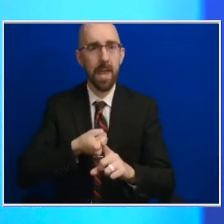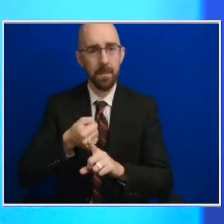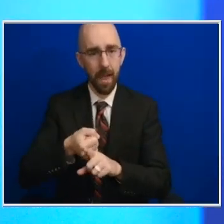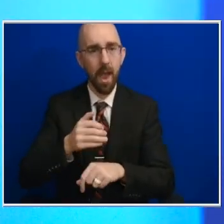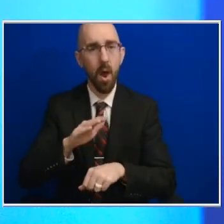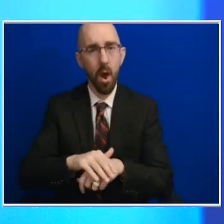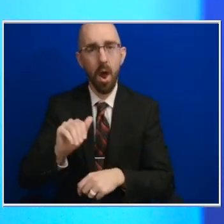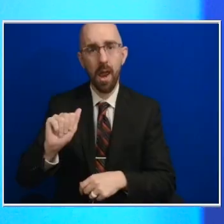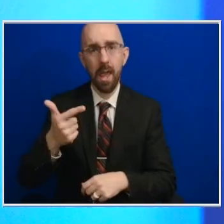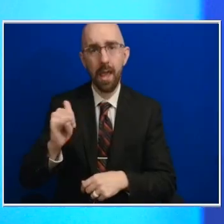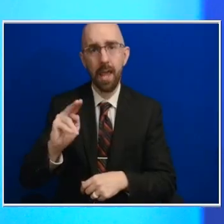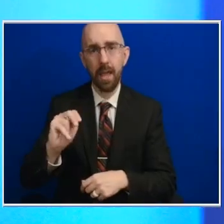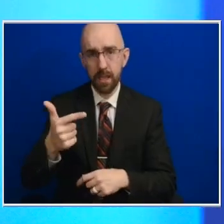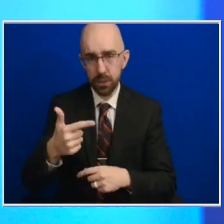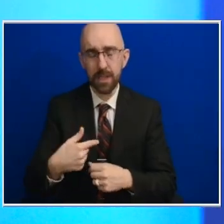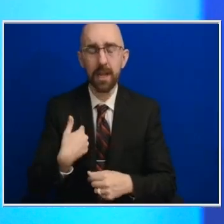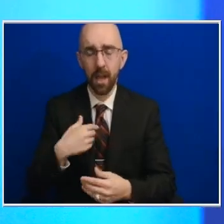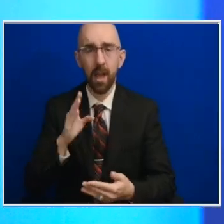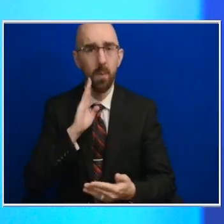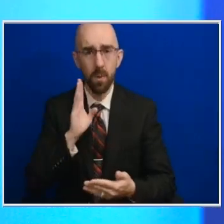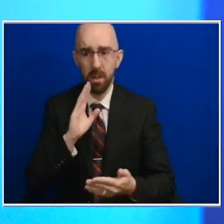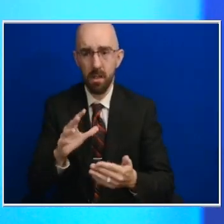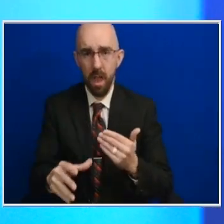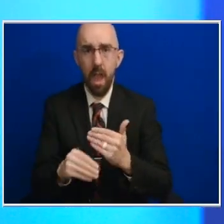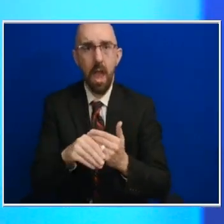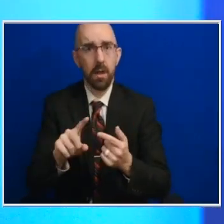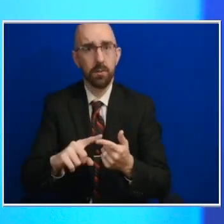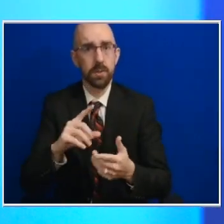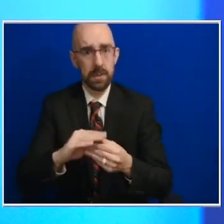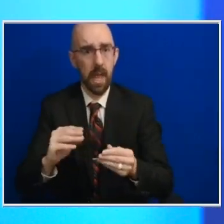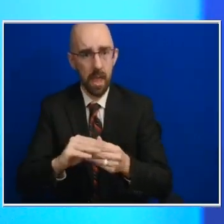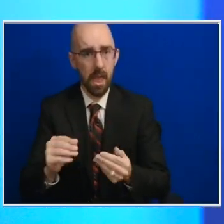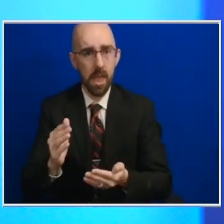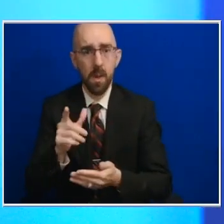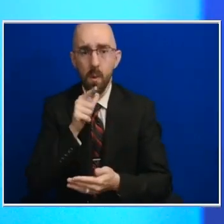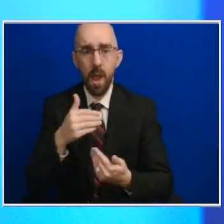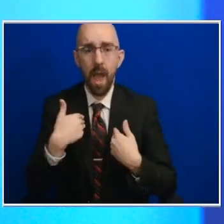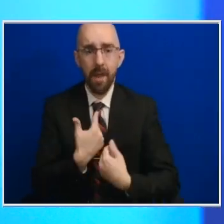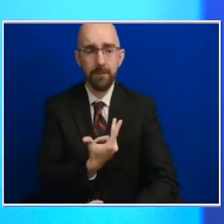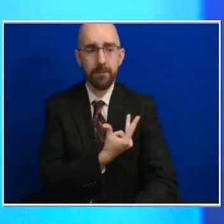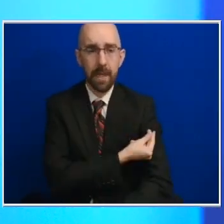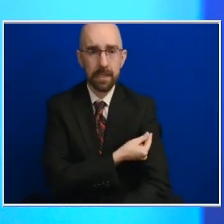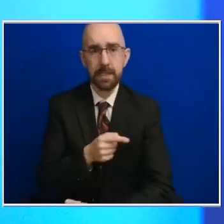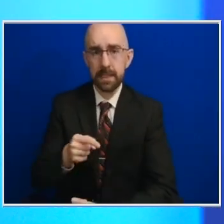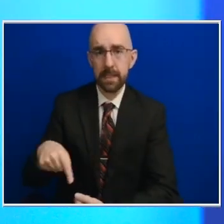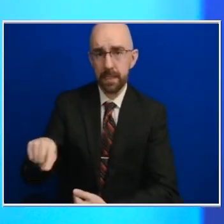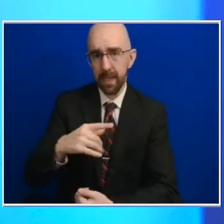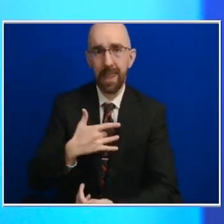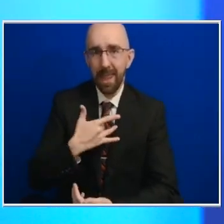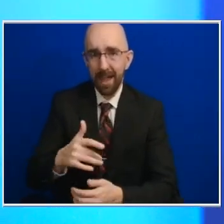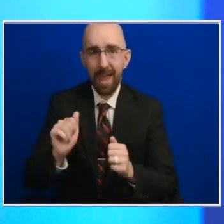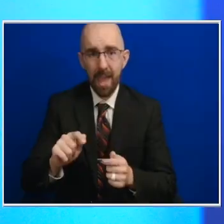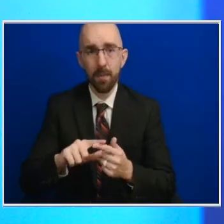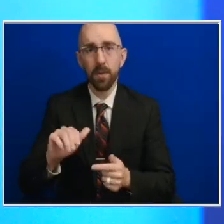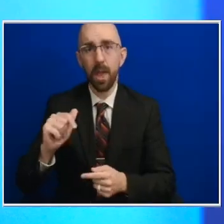aging. And I will go so far as to say that people who have vaccinations are likely able to age more successfully